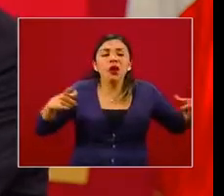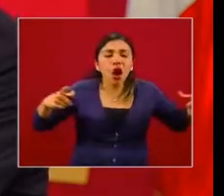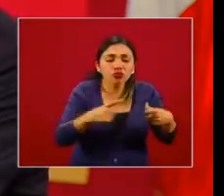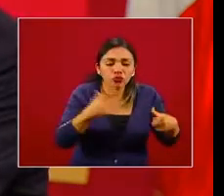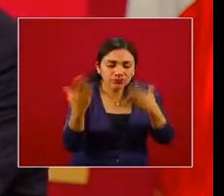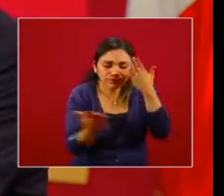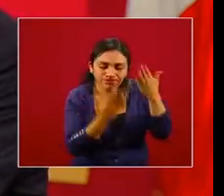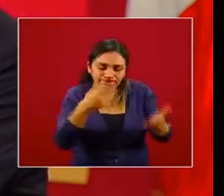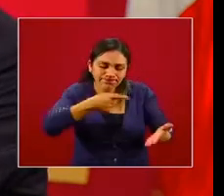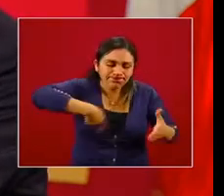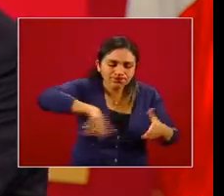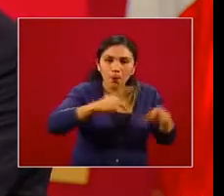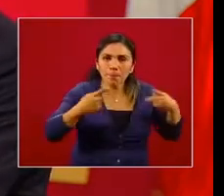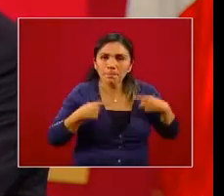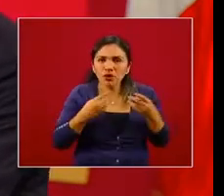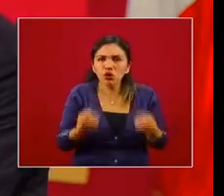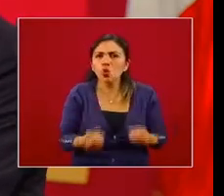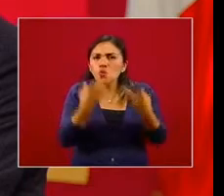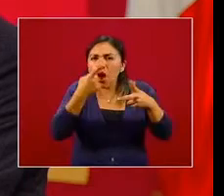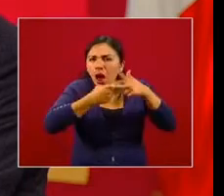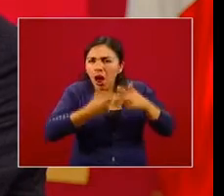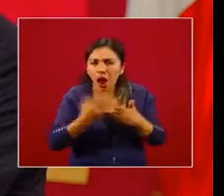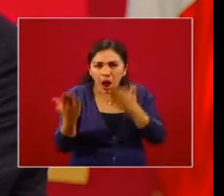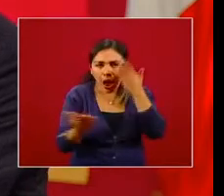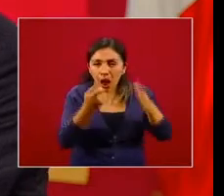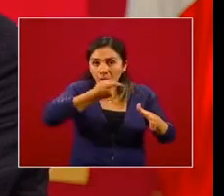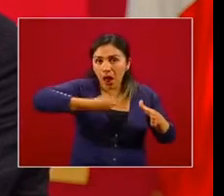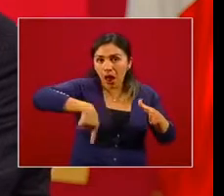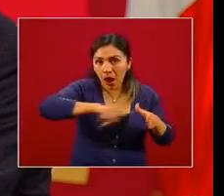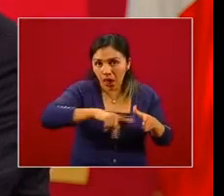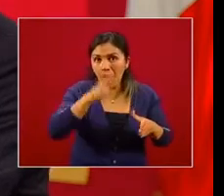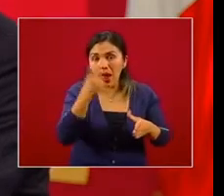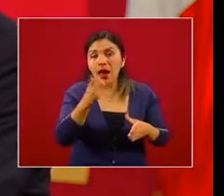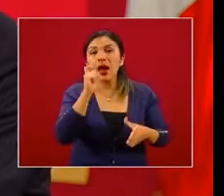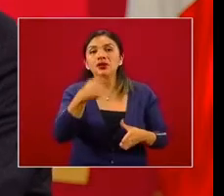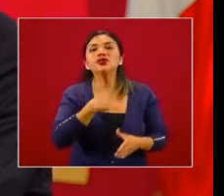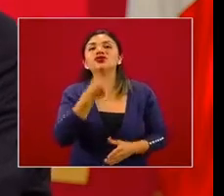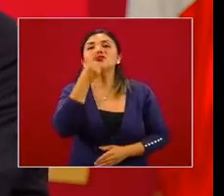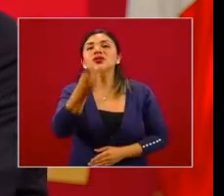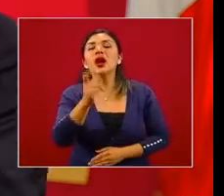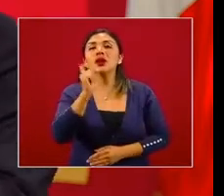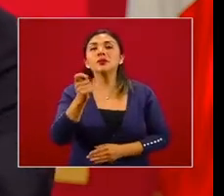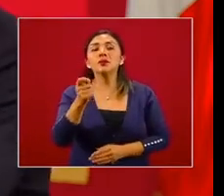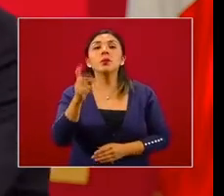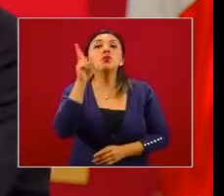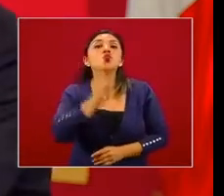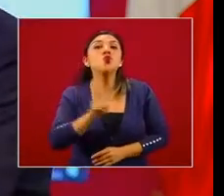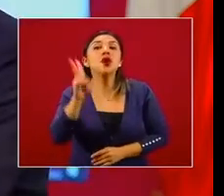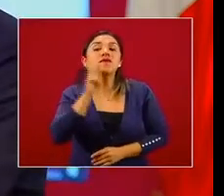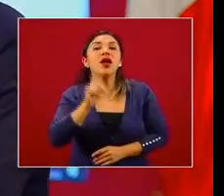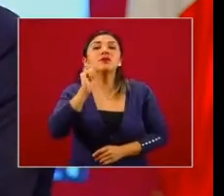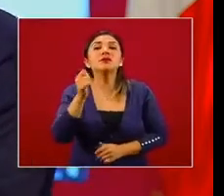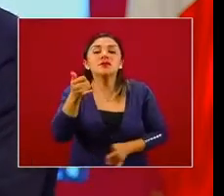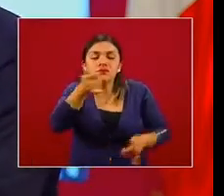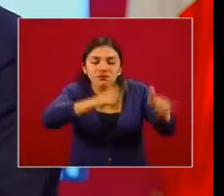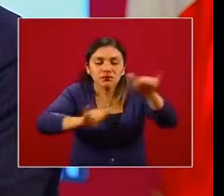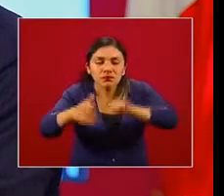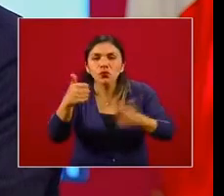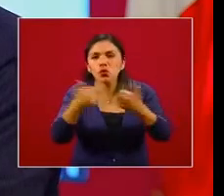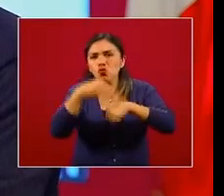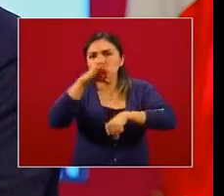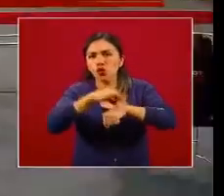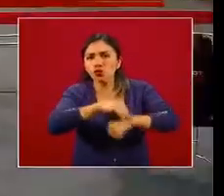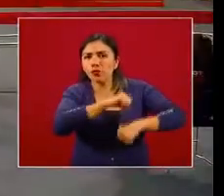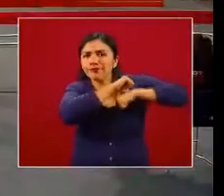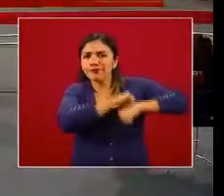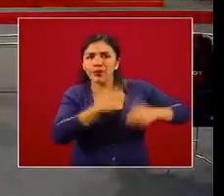really have been of trials of very few people. Very few people have been tested with this. So there